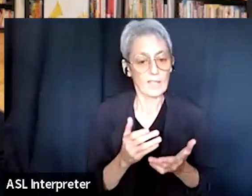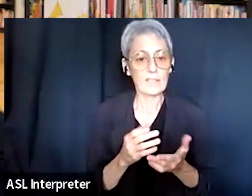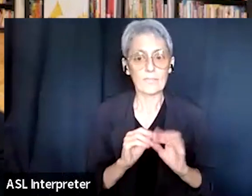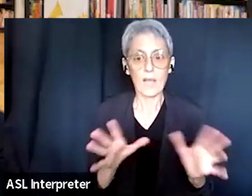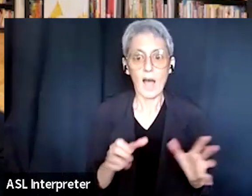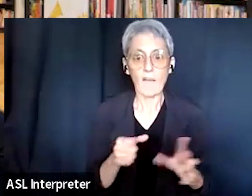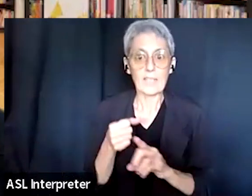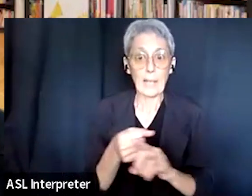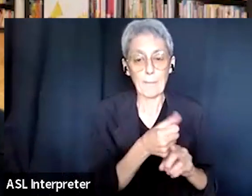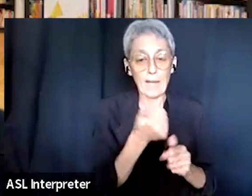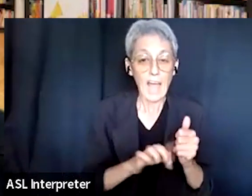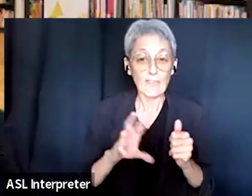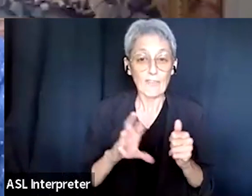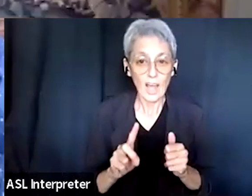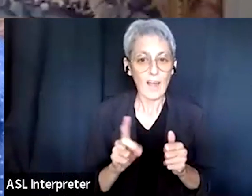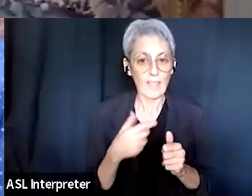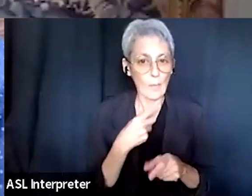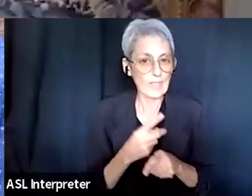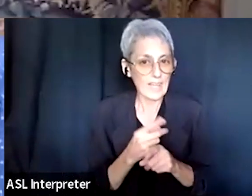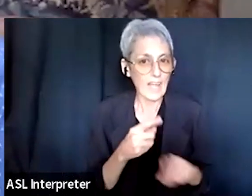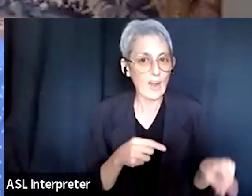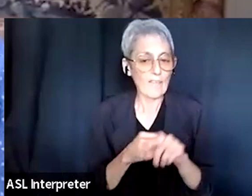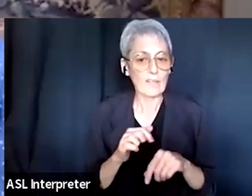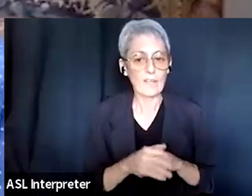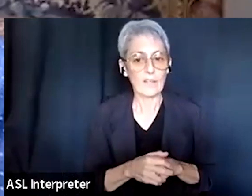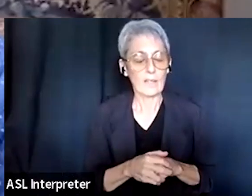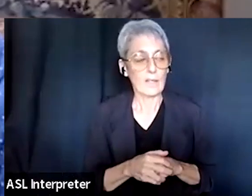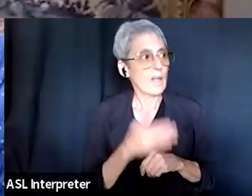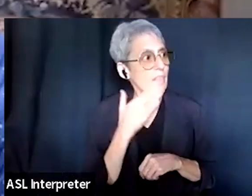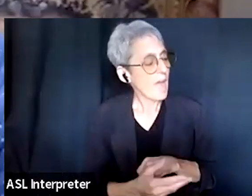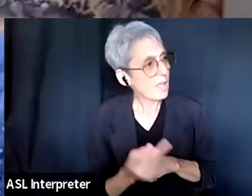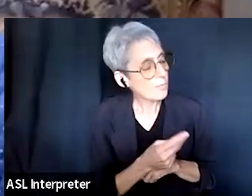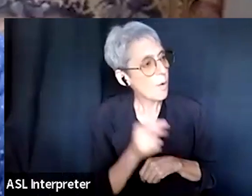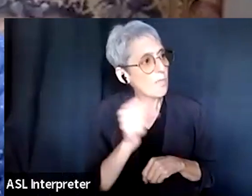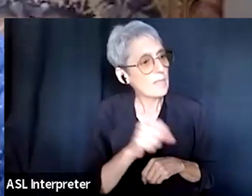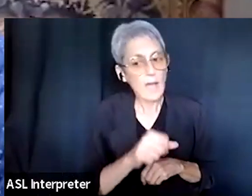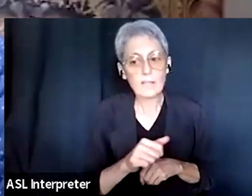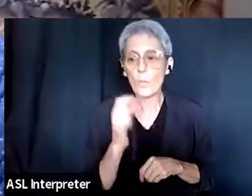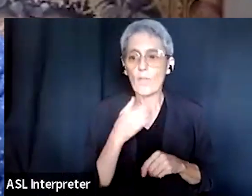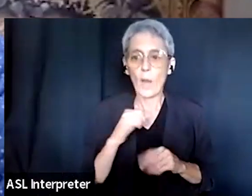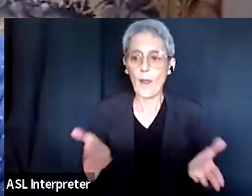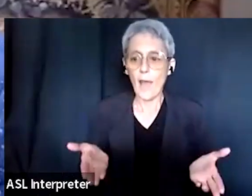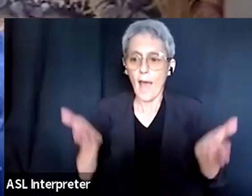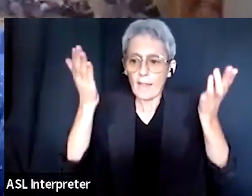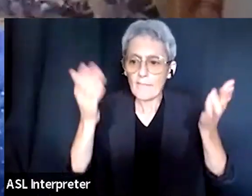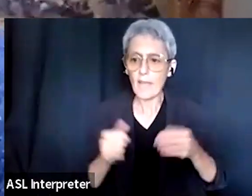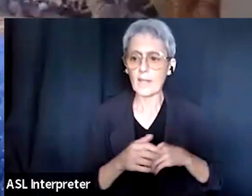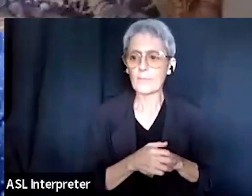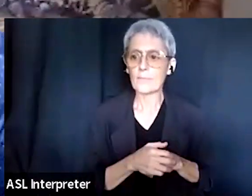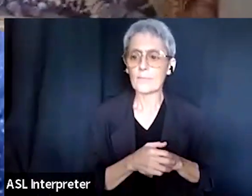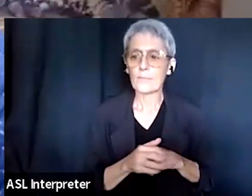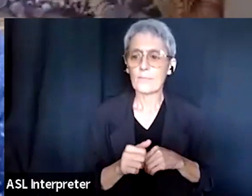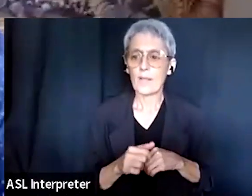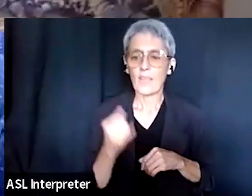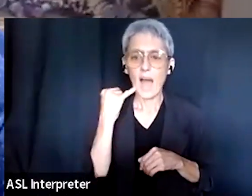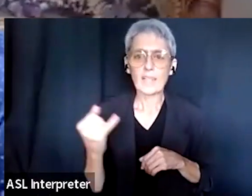care. Thank you both. Yes, just one thing I want to elevate is this notion that we can learn